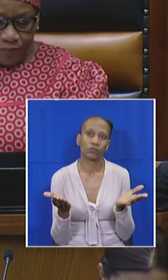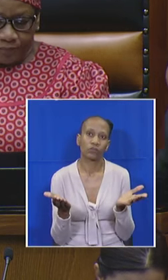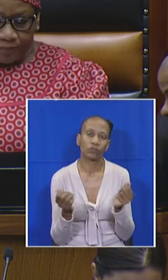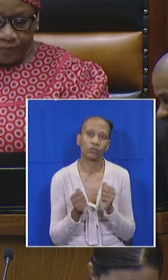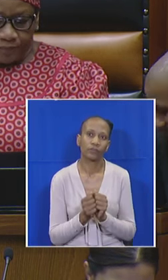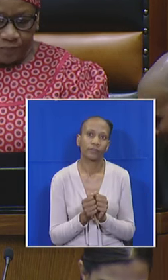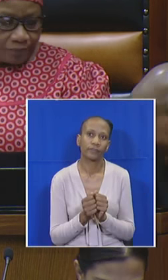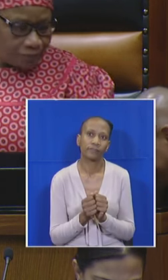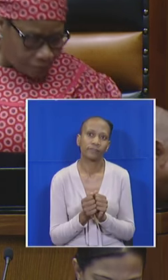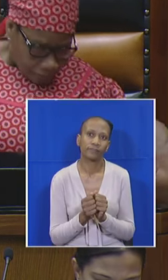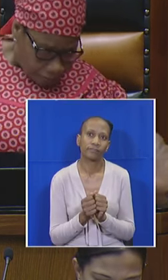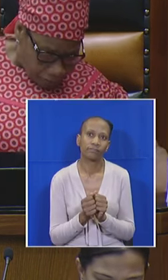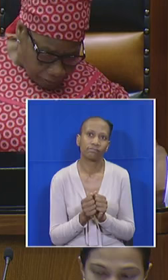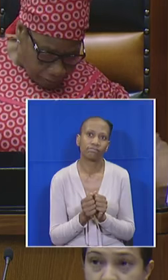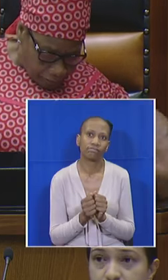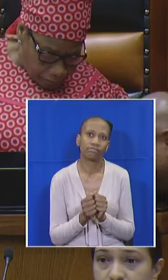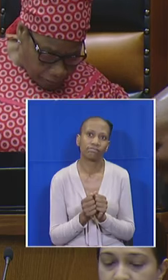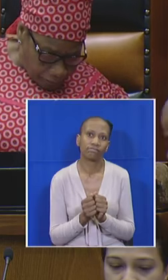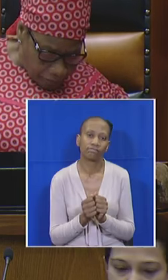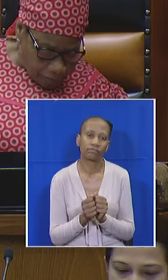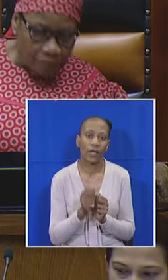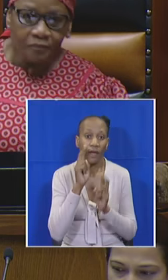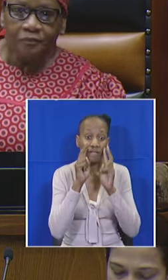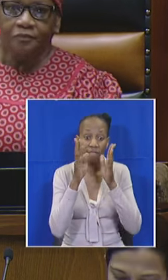I wish to acknowledge the presence in the gallery